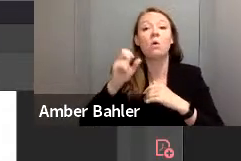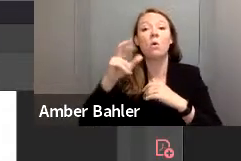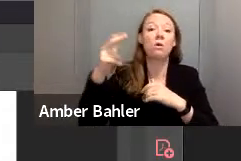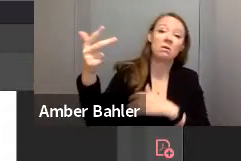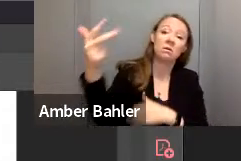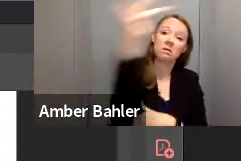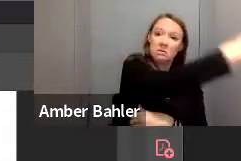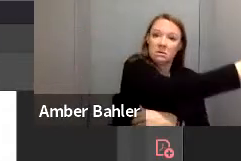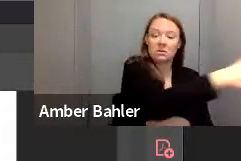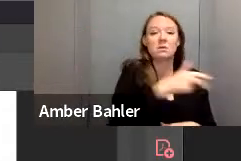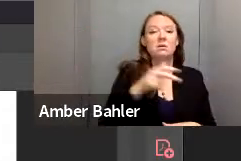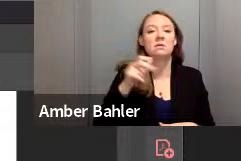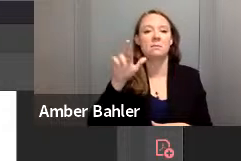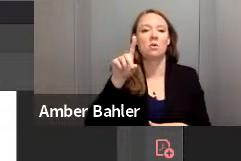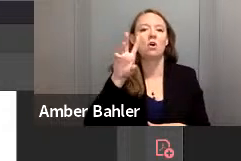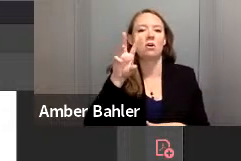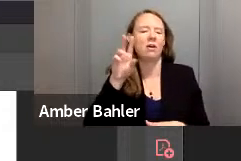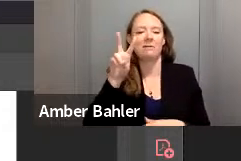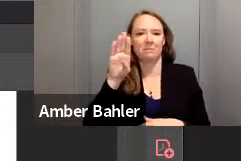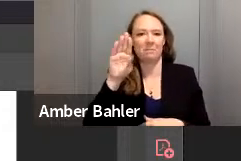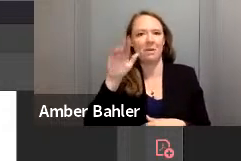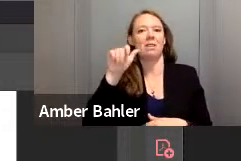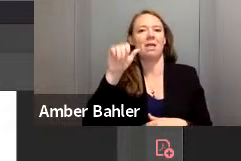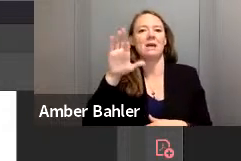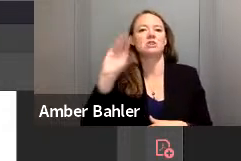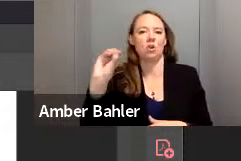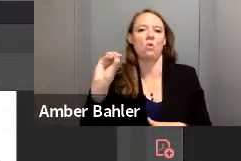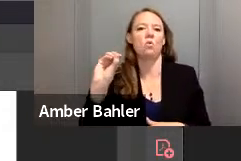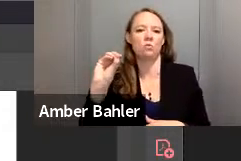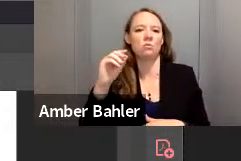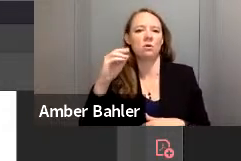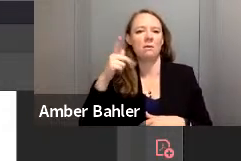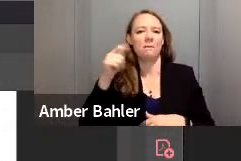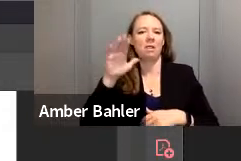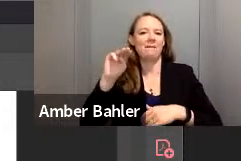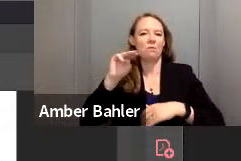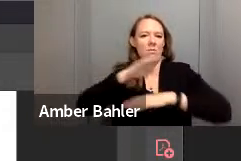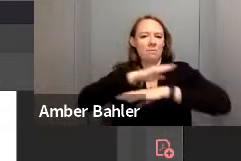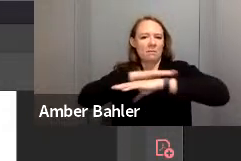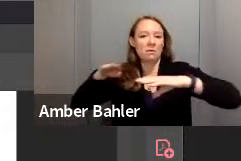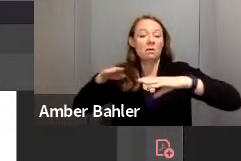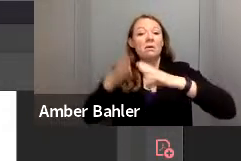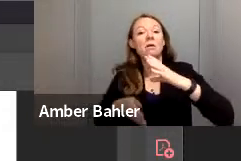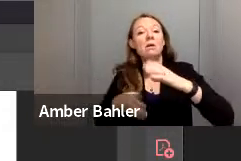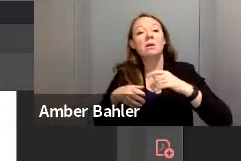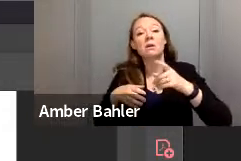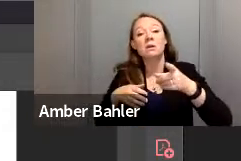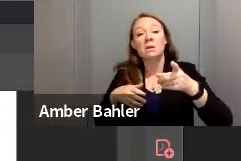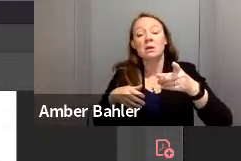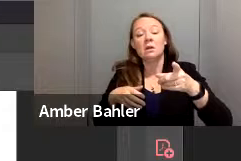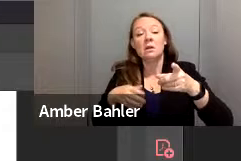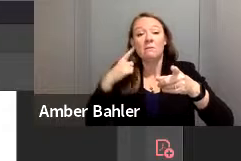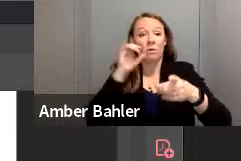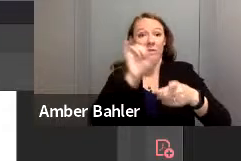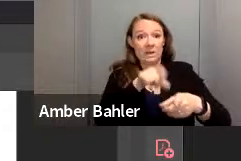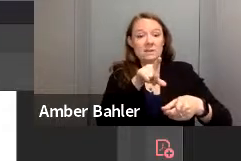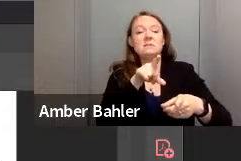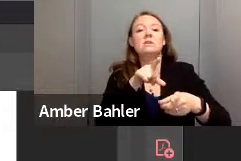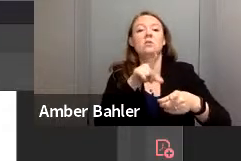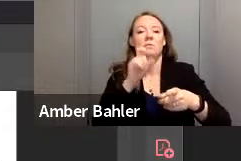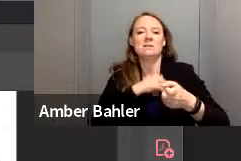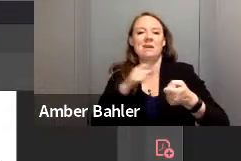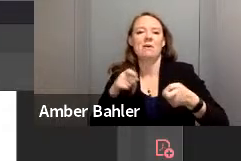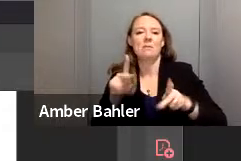To make this accessible, we have to create the opportunity for level boarding. So level boarding on